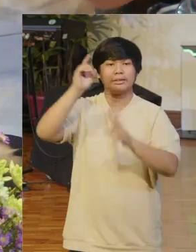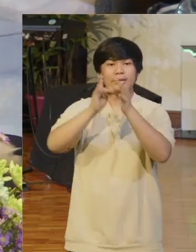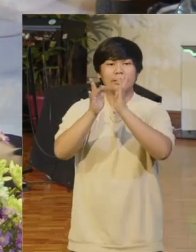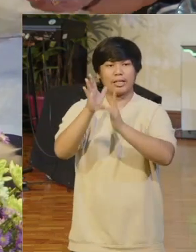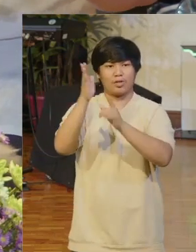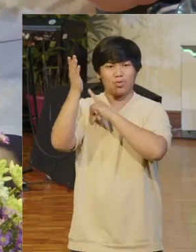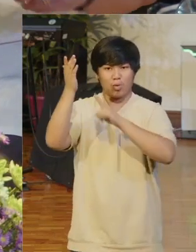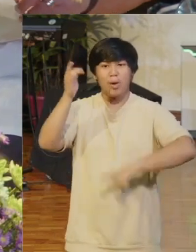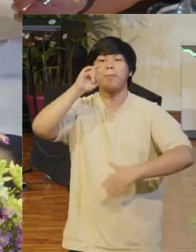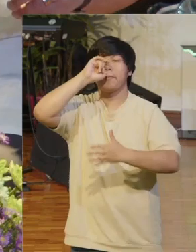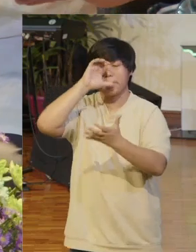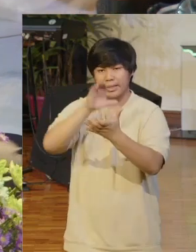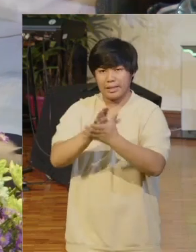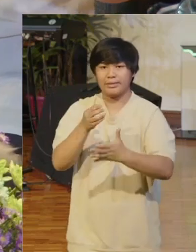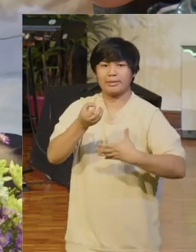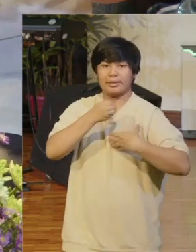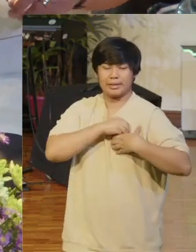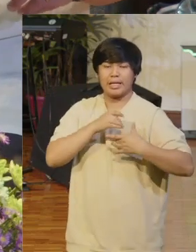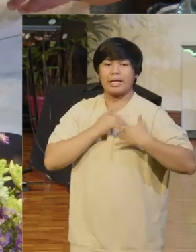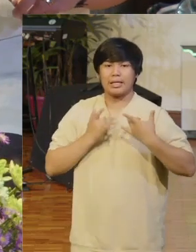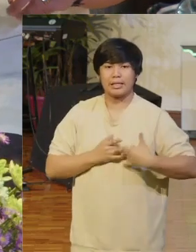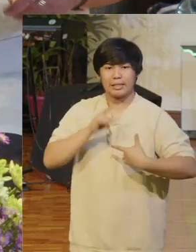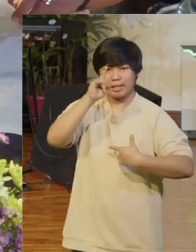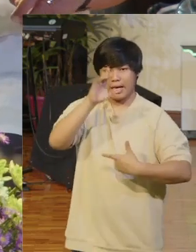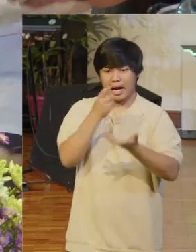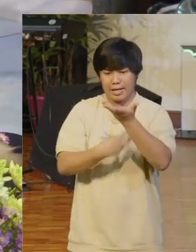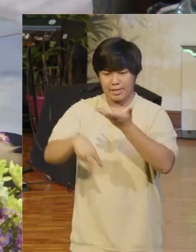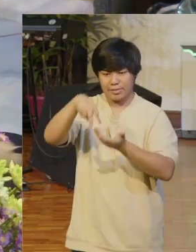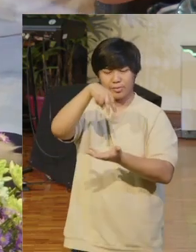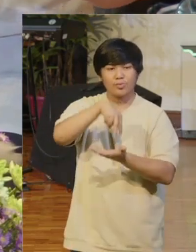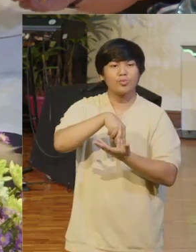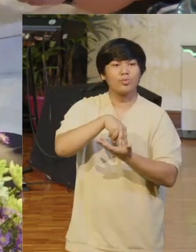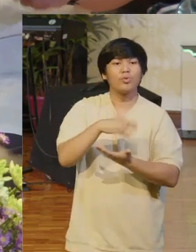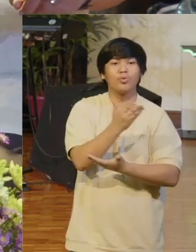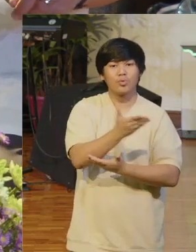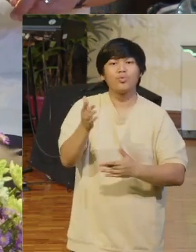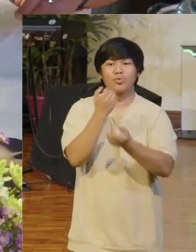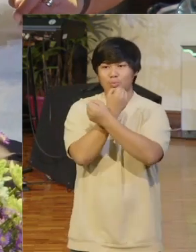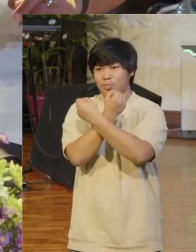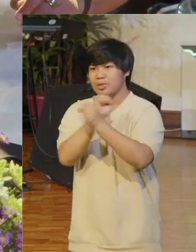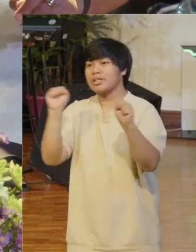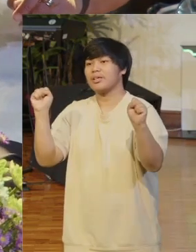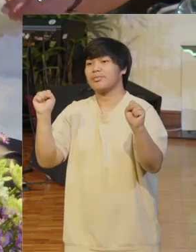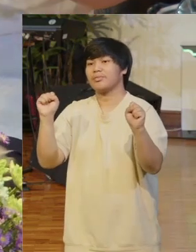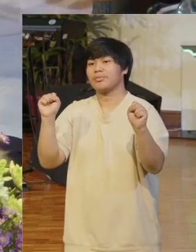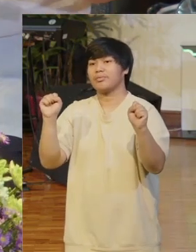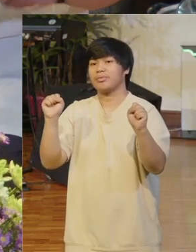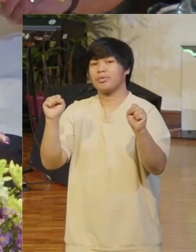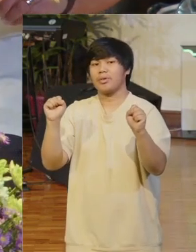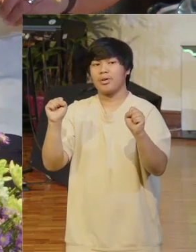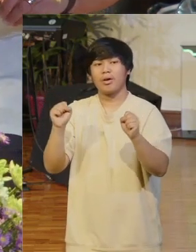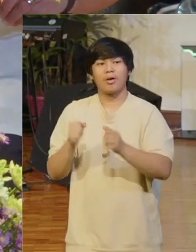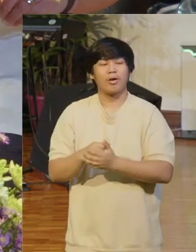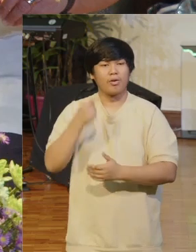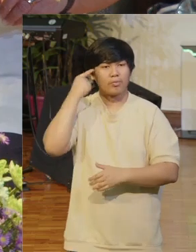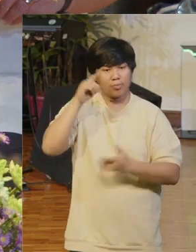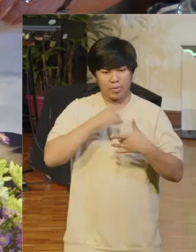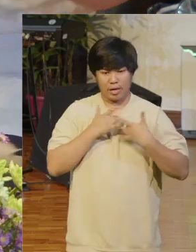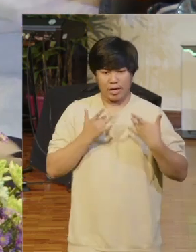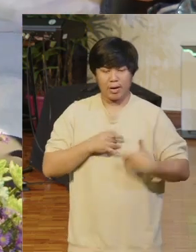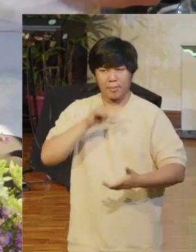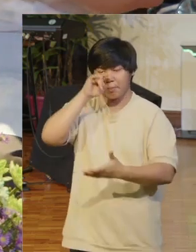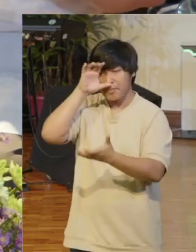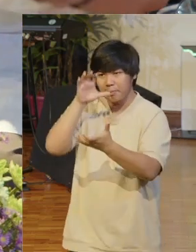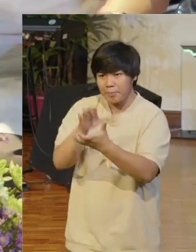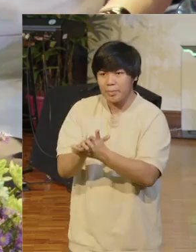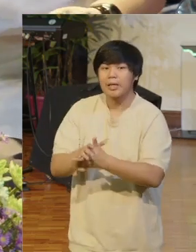Lord and believe in your heart that God raised Him from the dead, you will be saved. For with the heart one believes